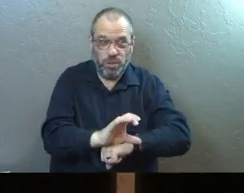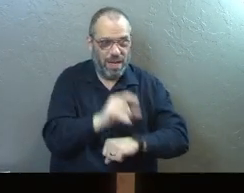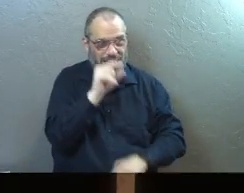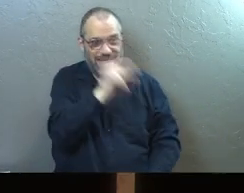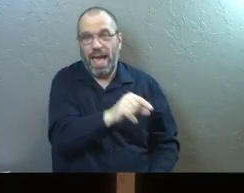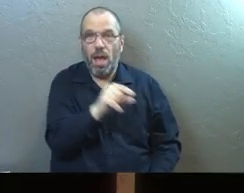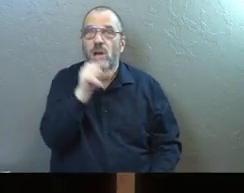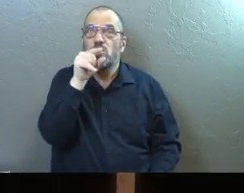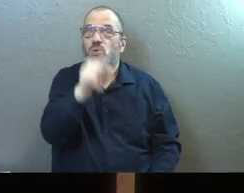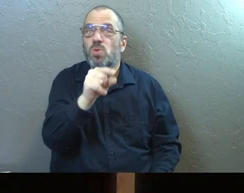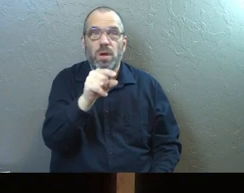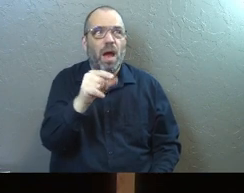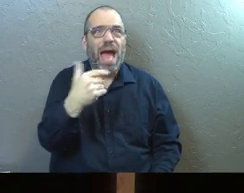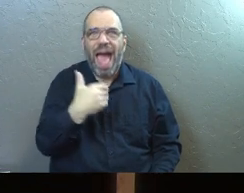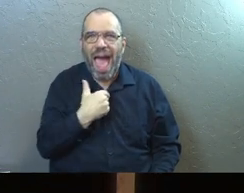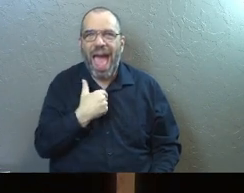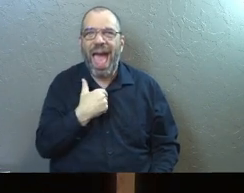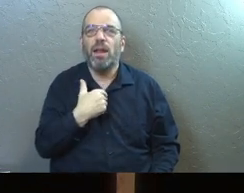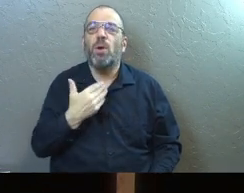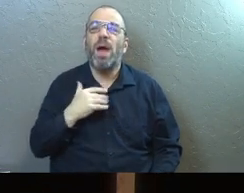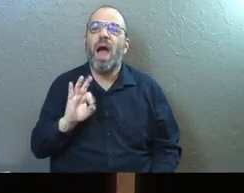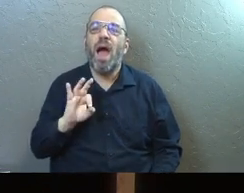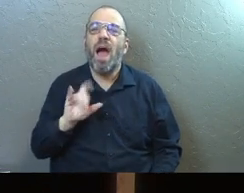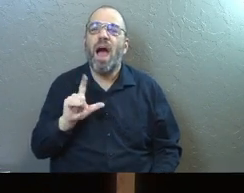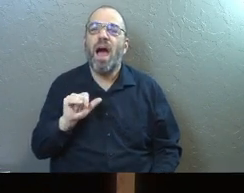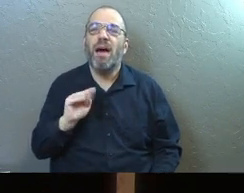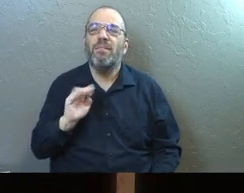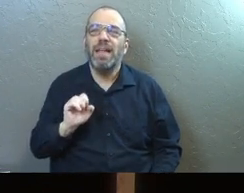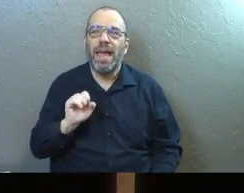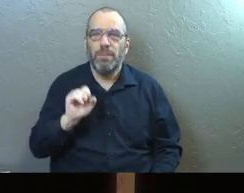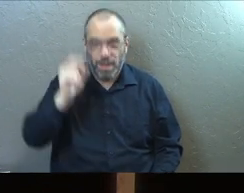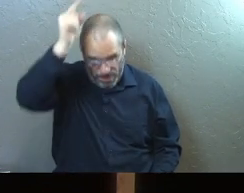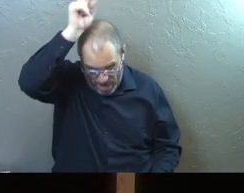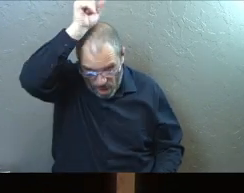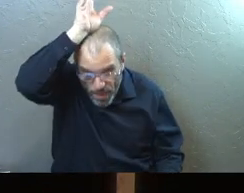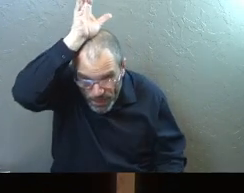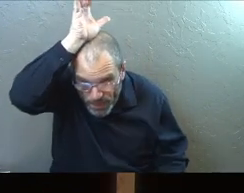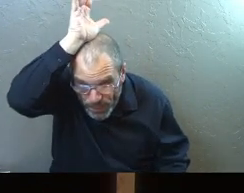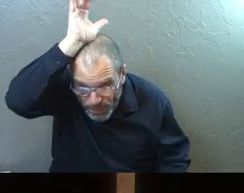have been there, you all would have gotten your flame at the top of your head.